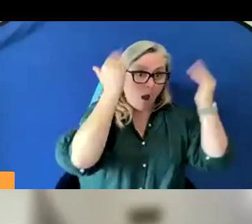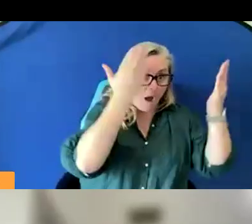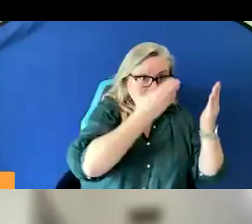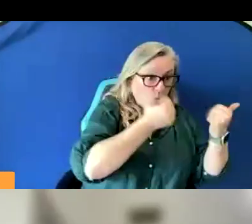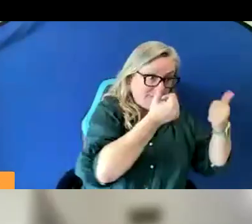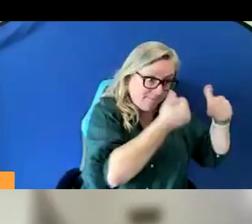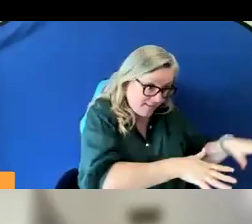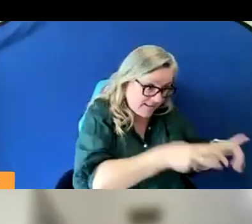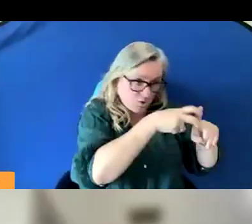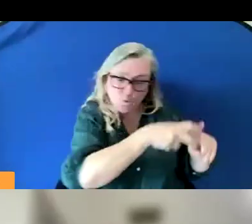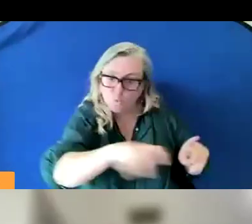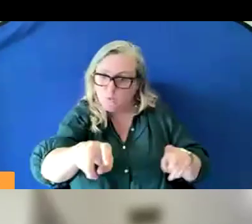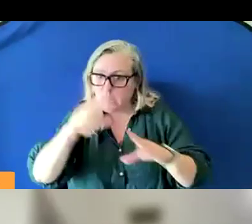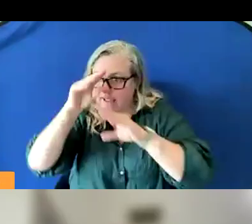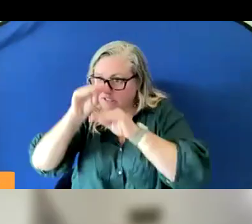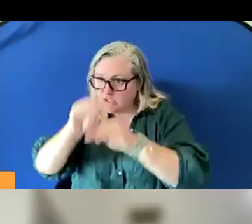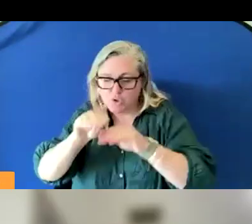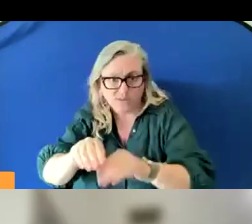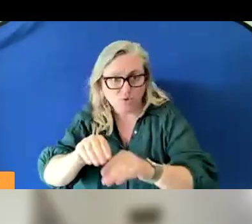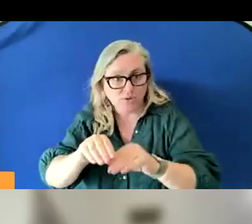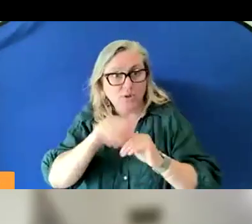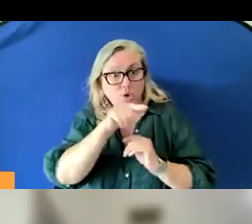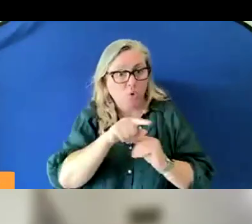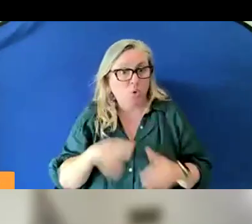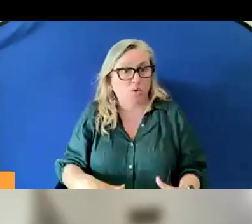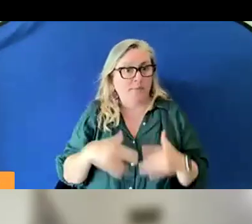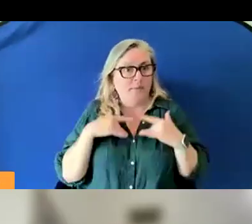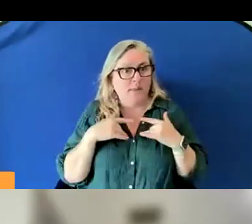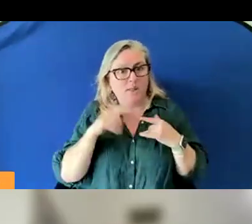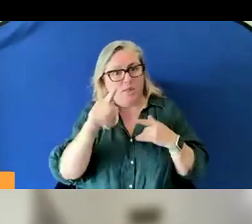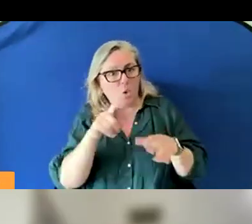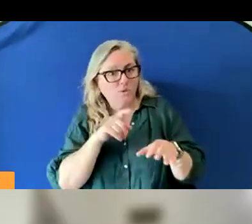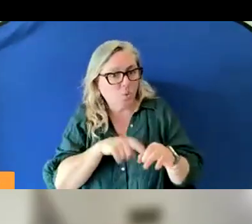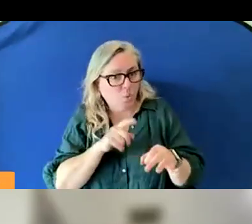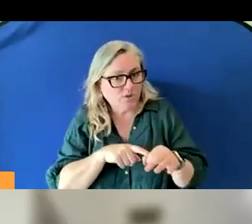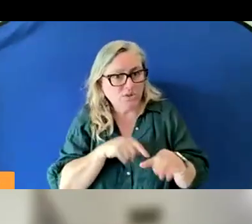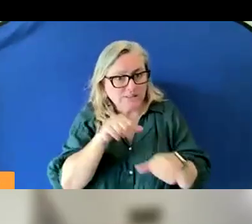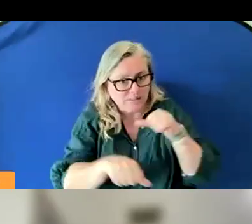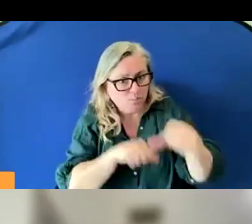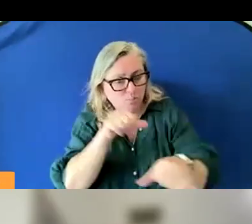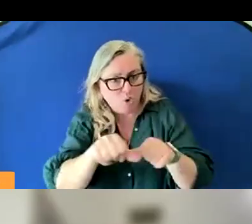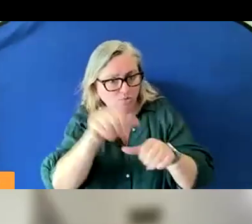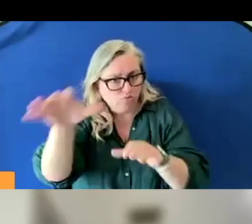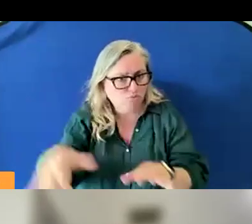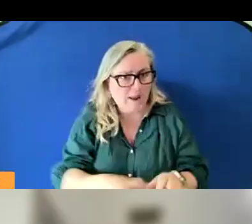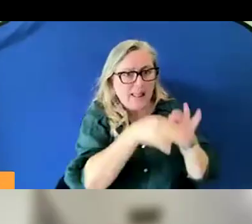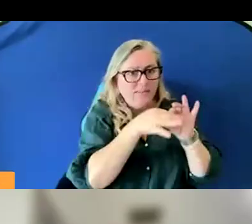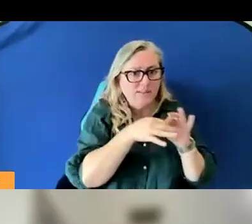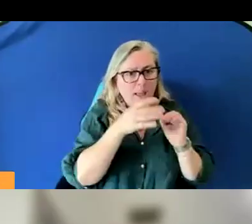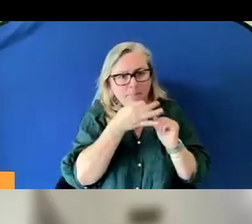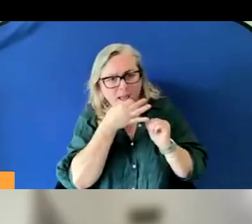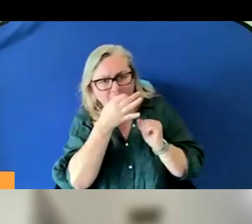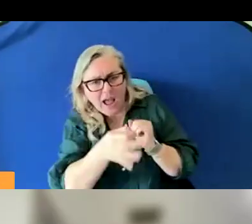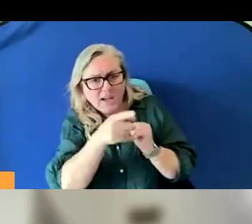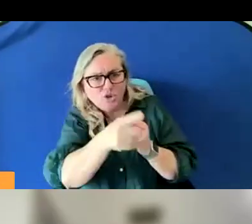long-term education, and you felt the questions in the co-design process were relevant. I might just ask a follow-up question